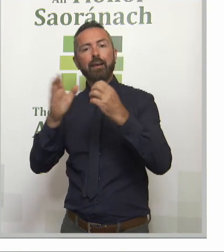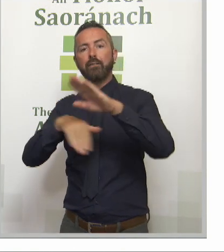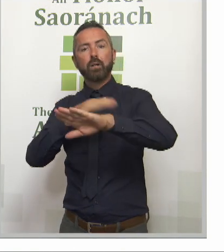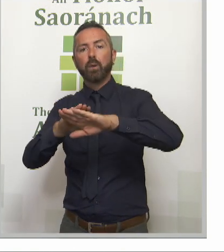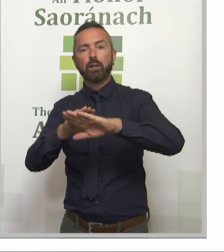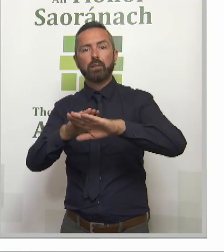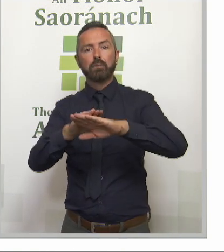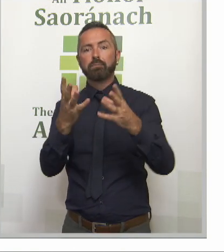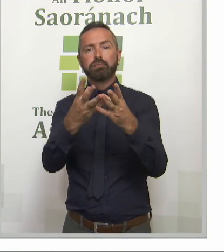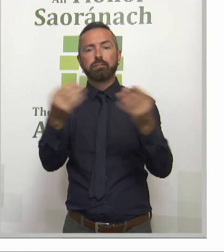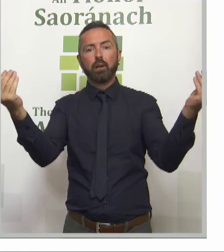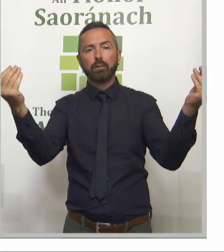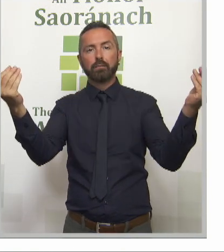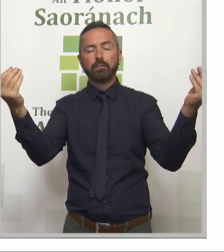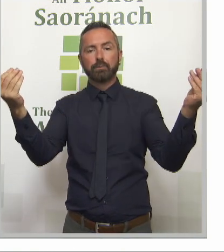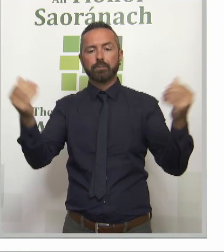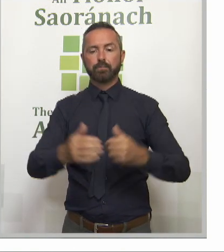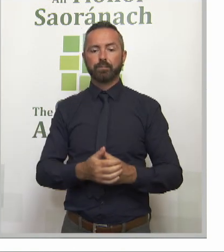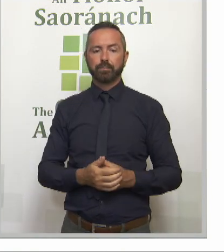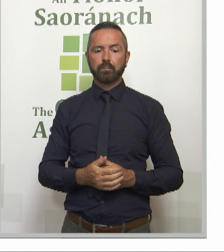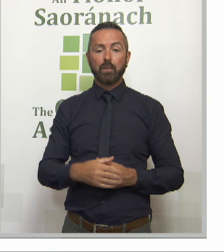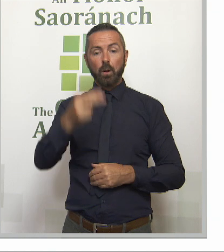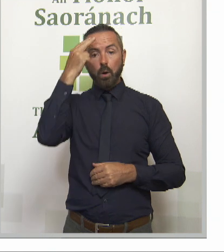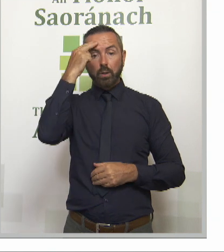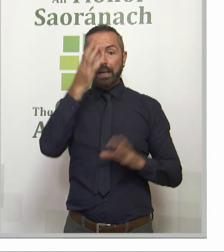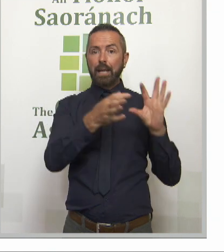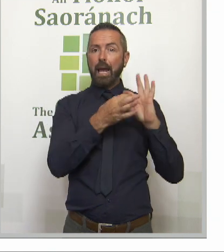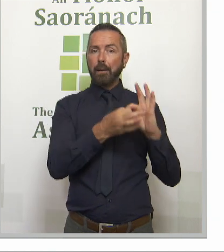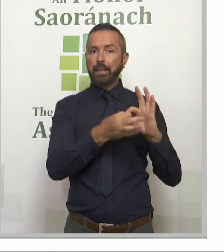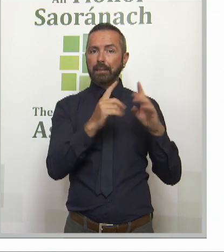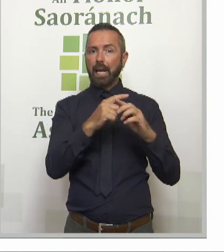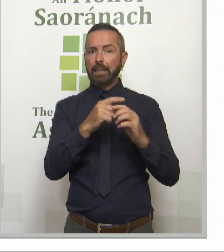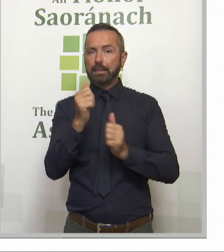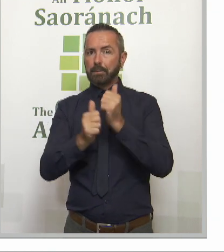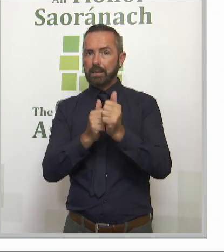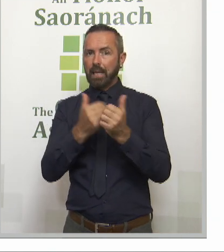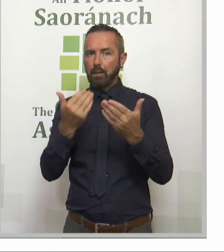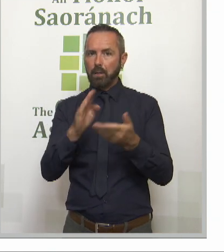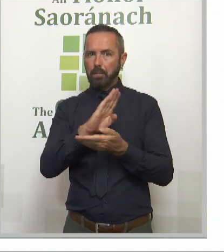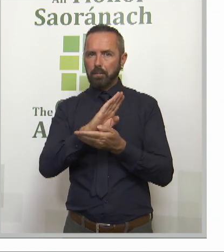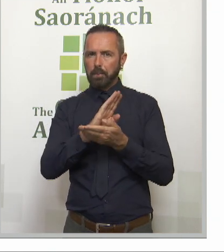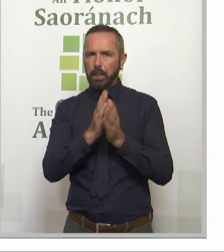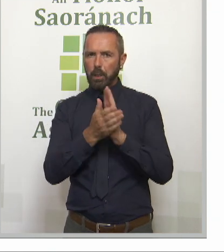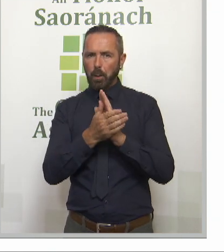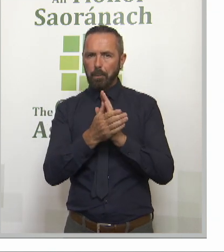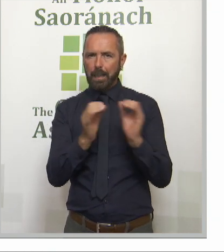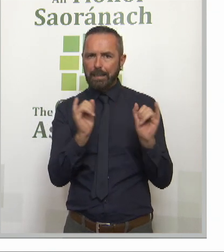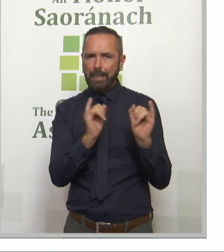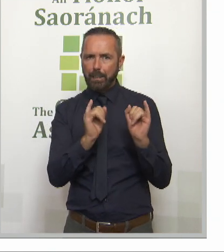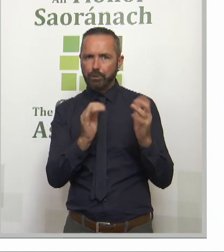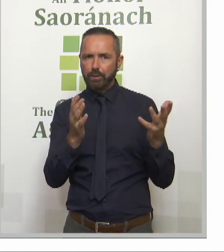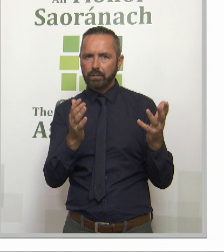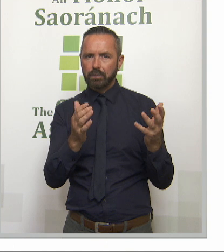So to understand how habitats and species become endangered, and indeed how best we can prevent them from going